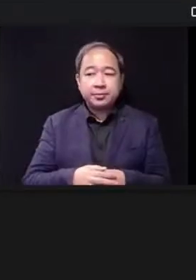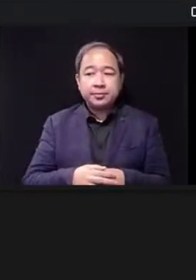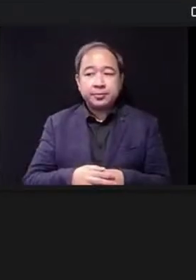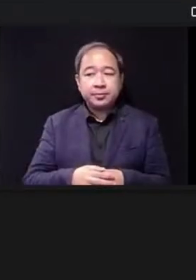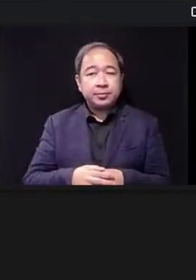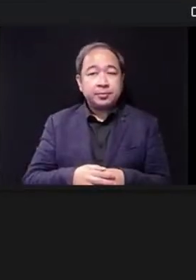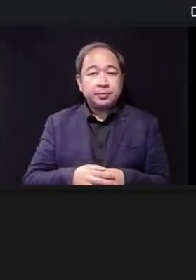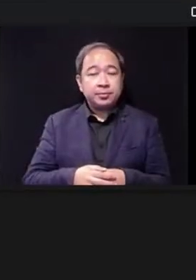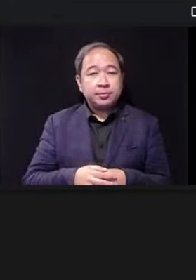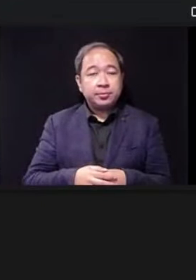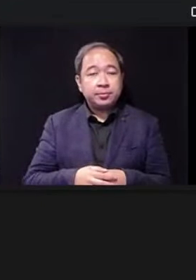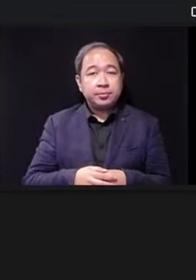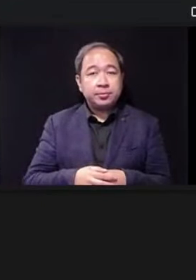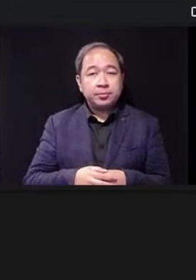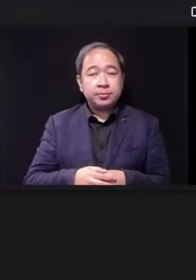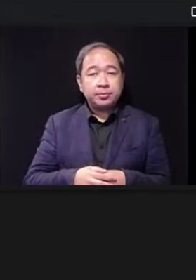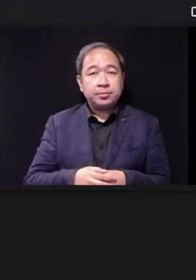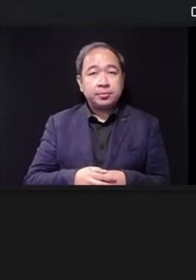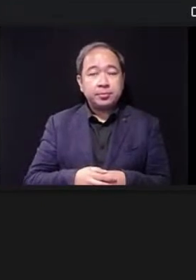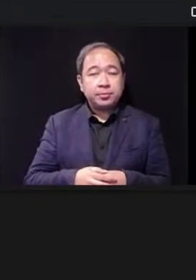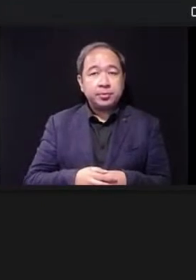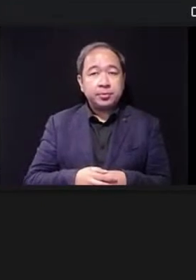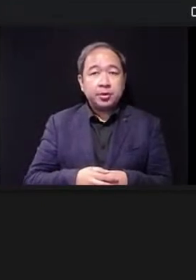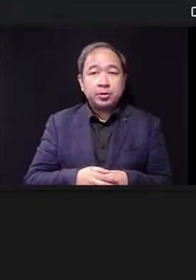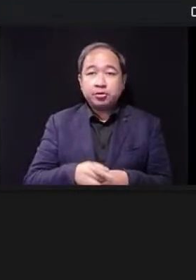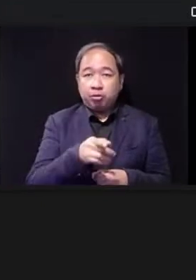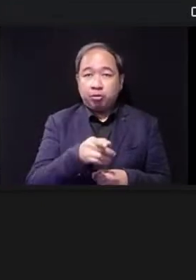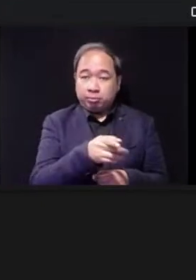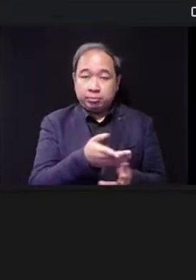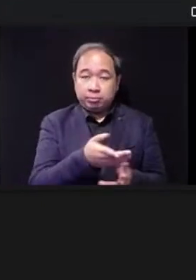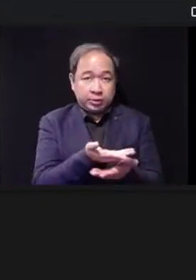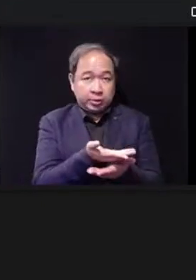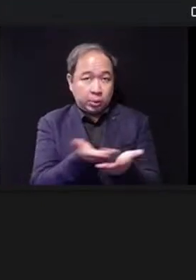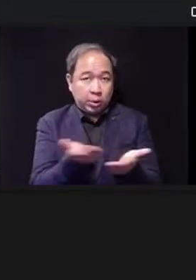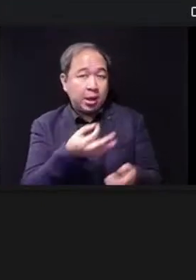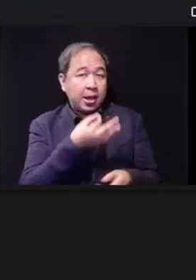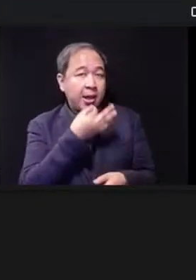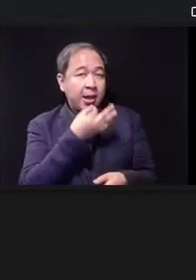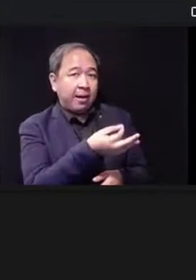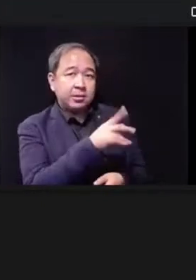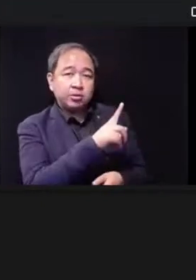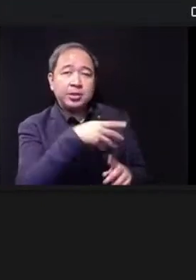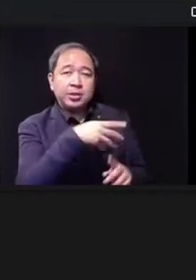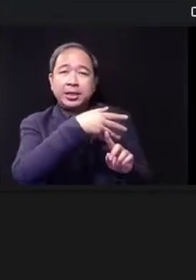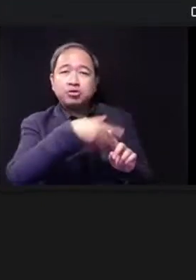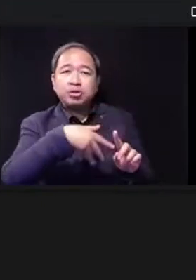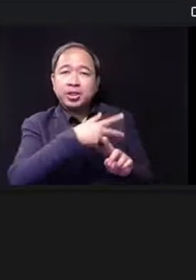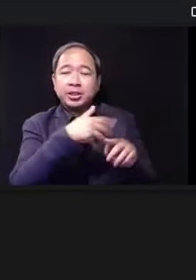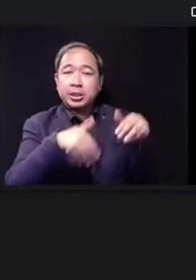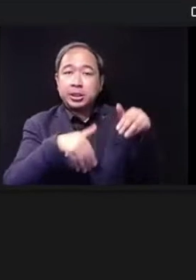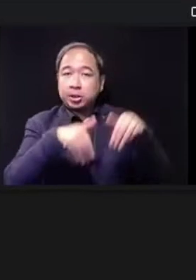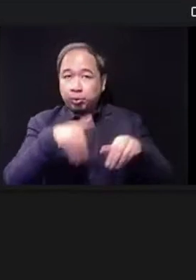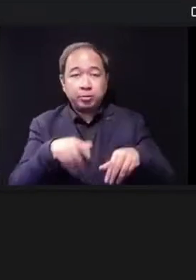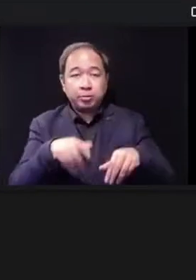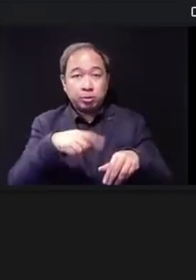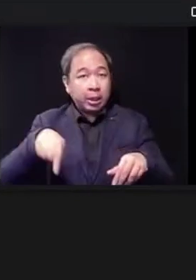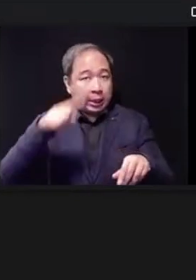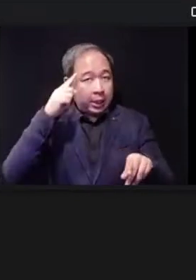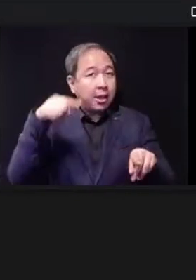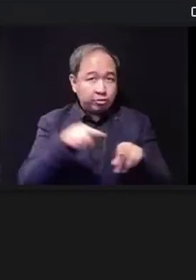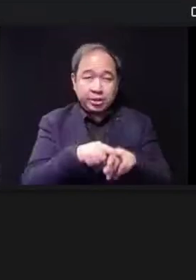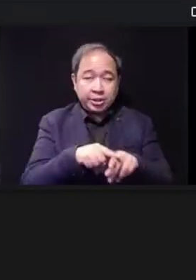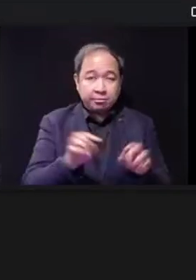was asked about the credentials, and we agreed to this, that we gave no edits.